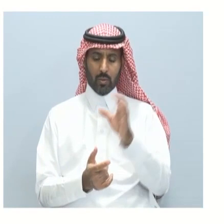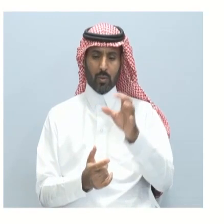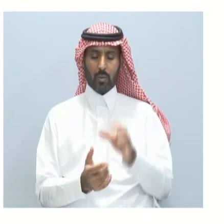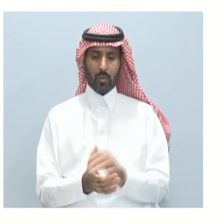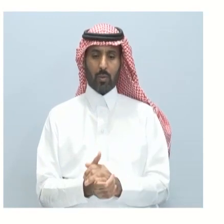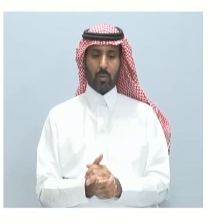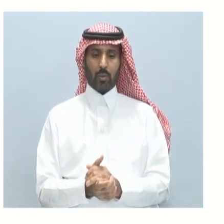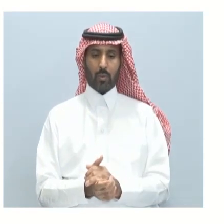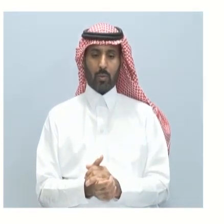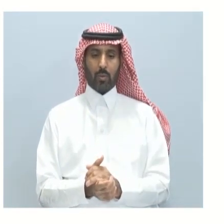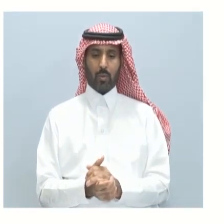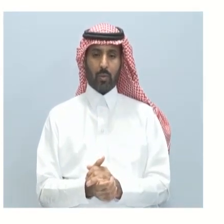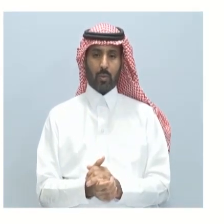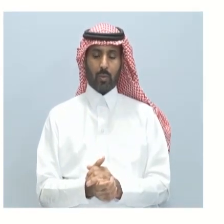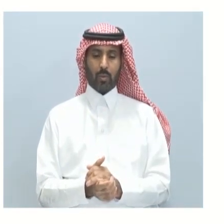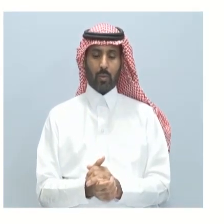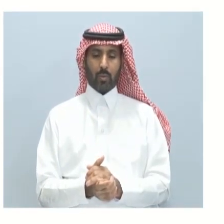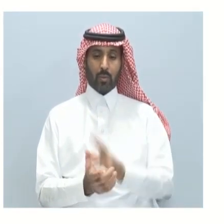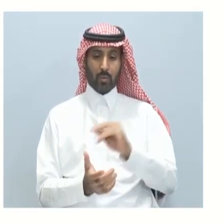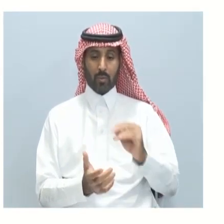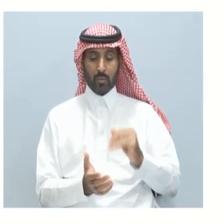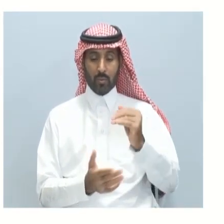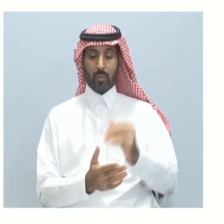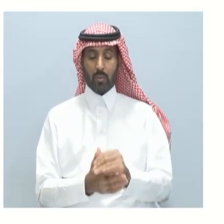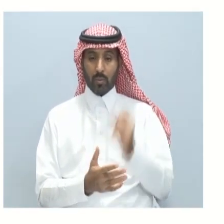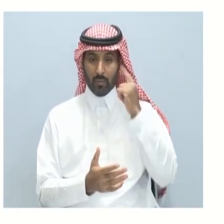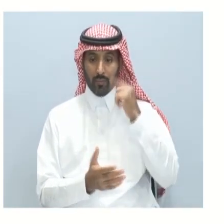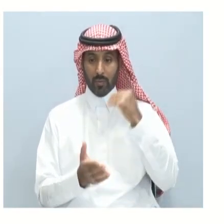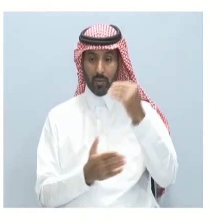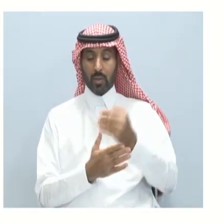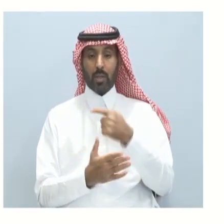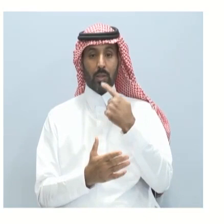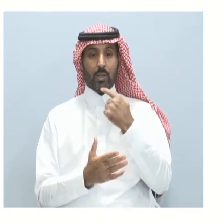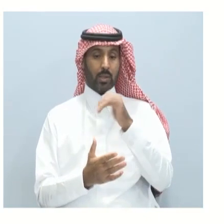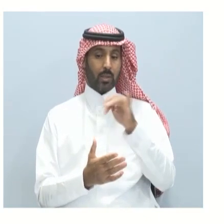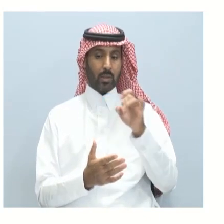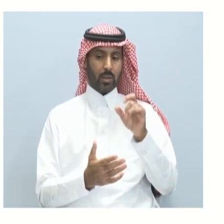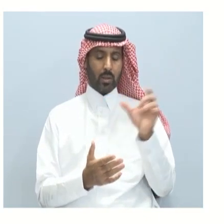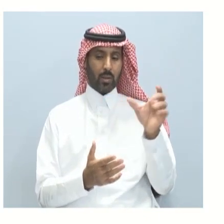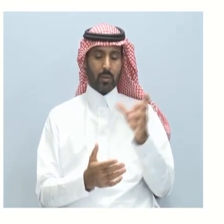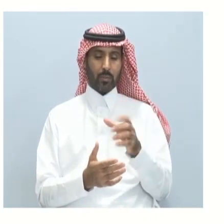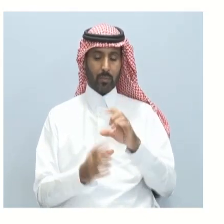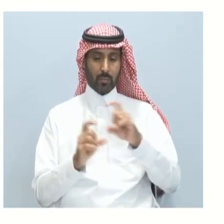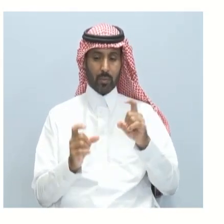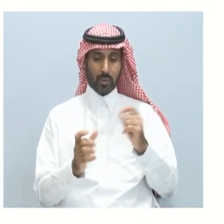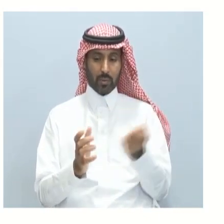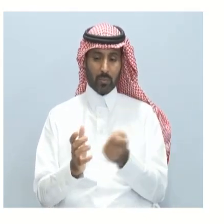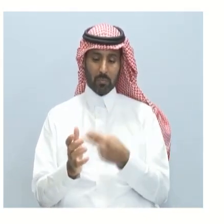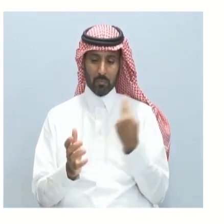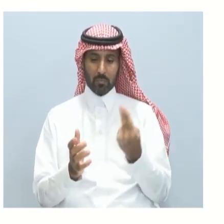you must focus on, which are, for example, the ideas, the spelling, the structure,